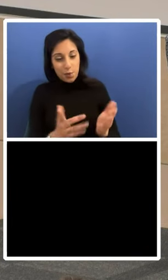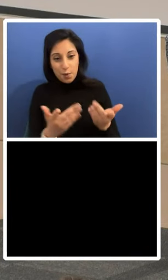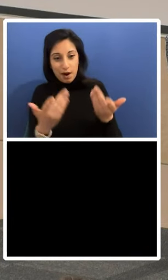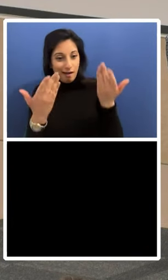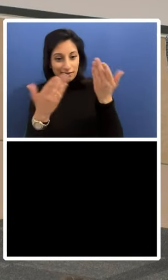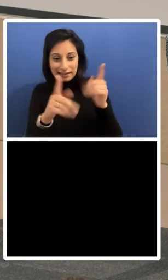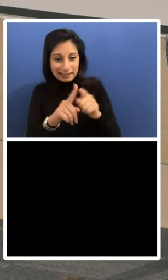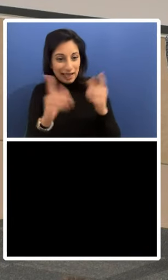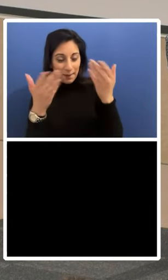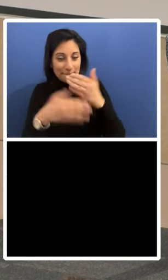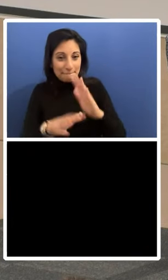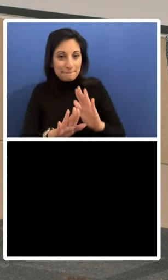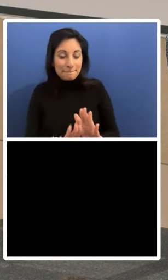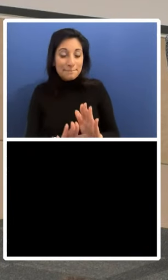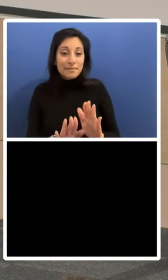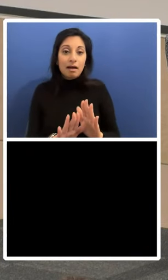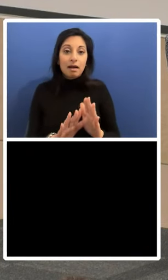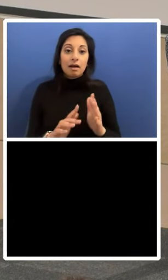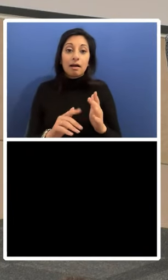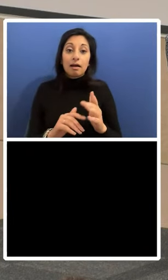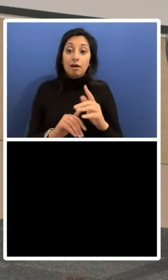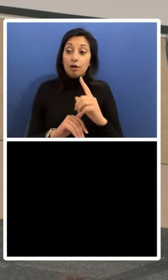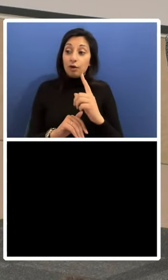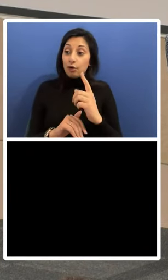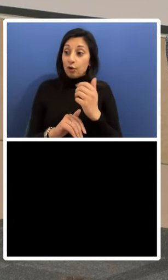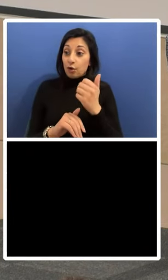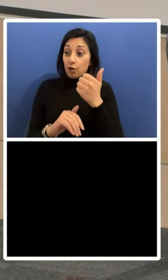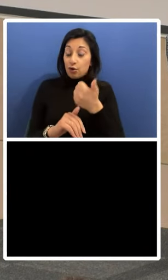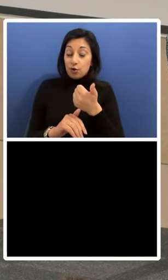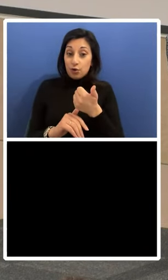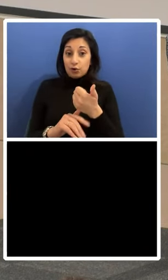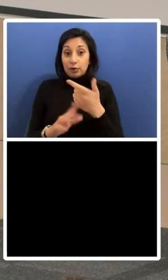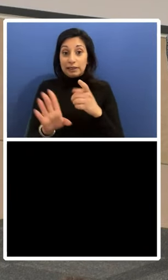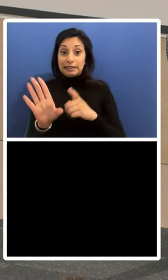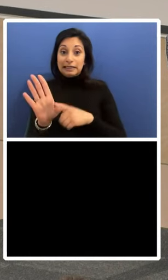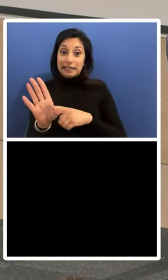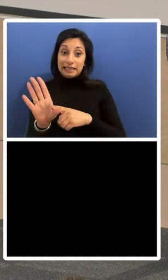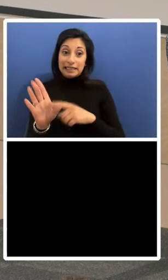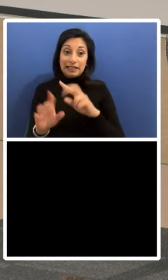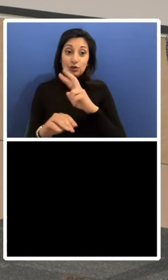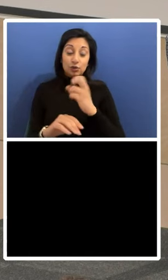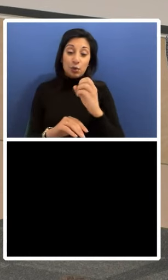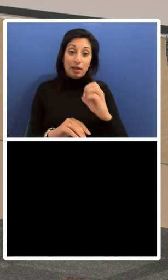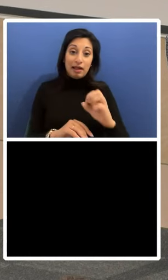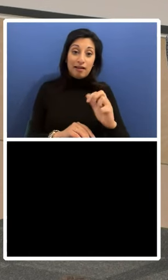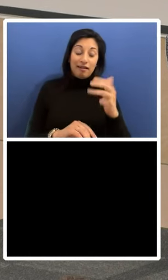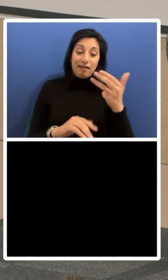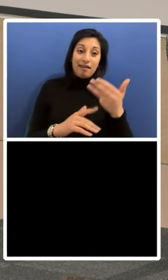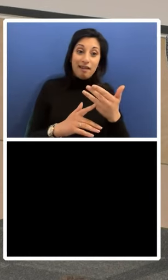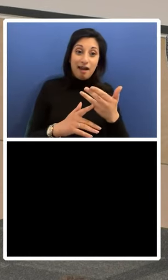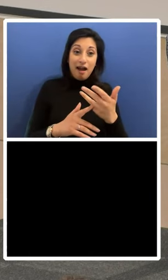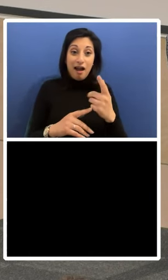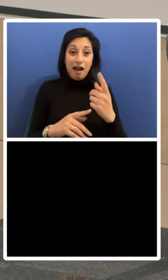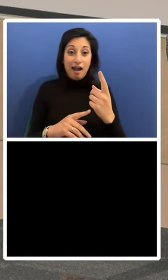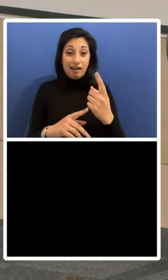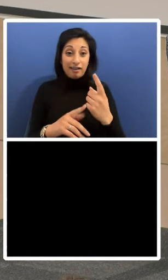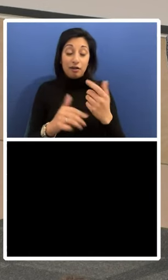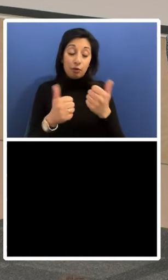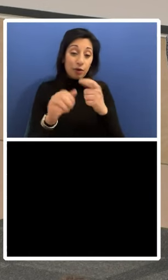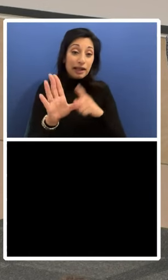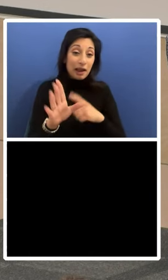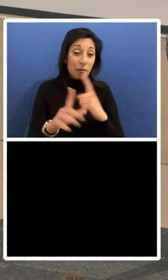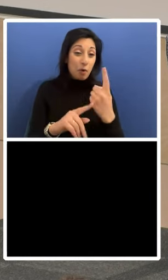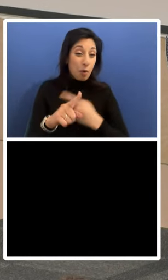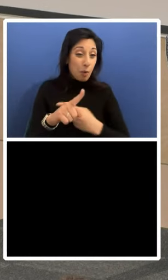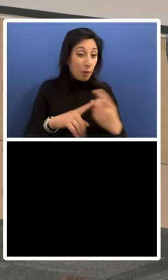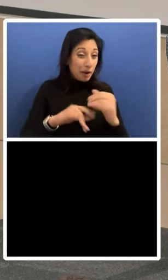So yeah, I had a very good first year, 2009. 2010, I get hit with one really bad week. I lose $8 million in a week, massive week. And